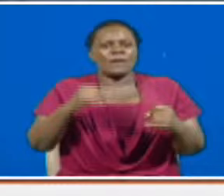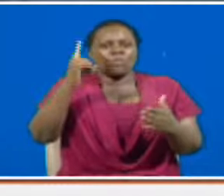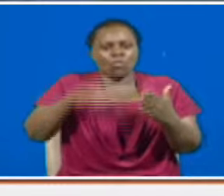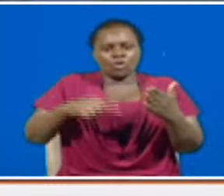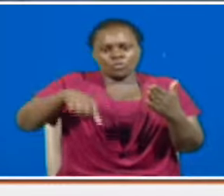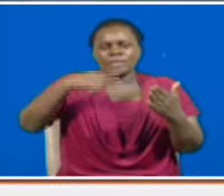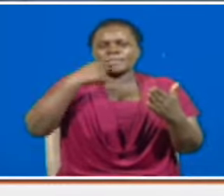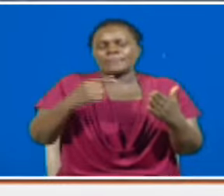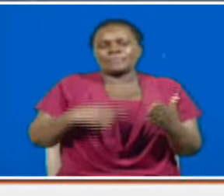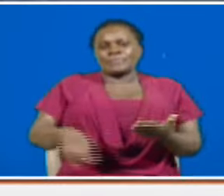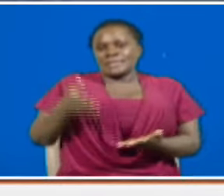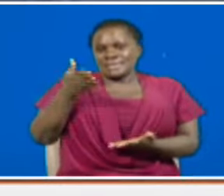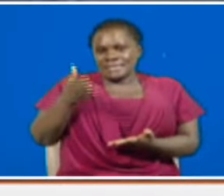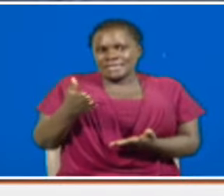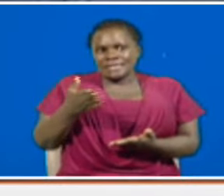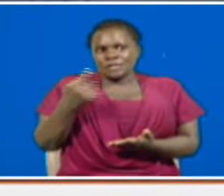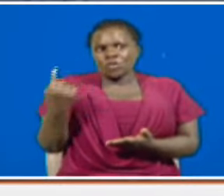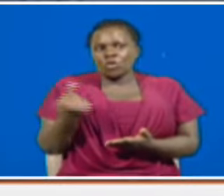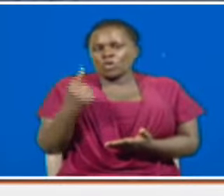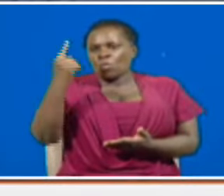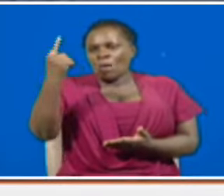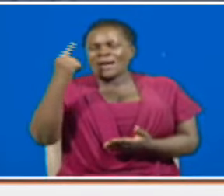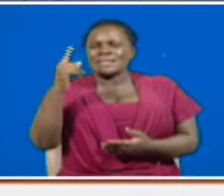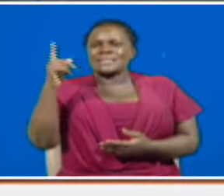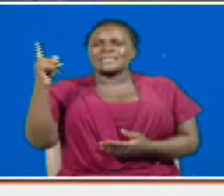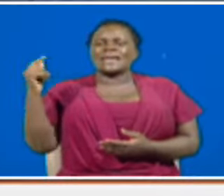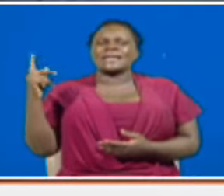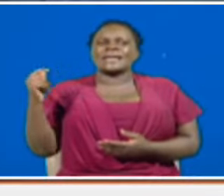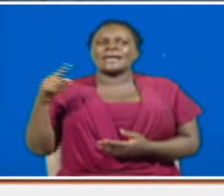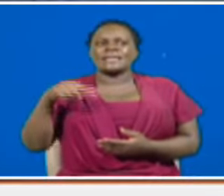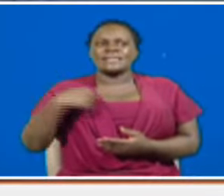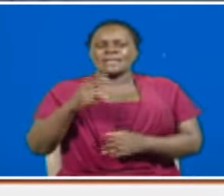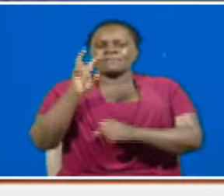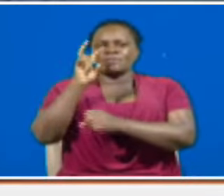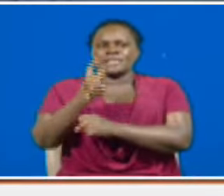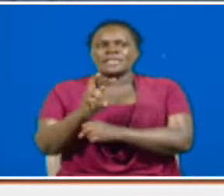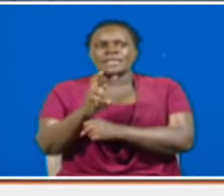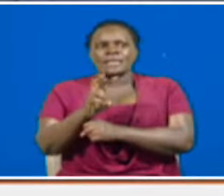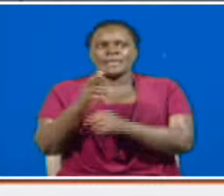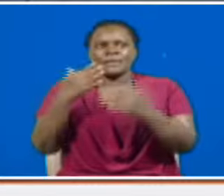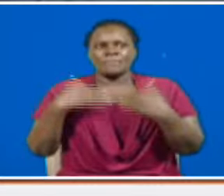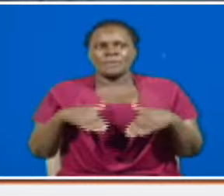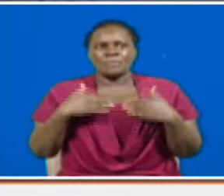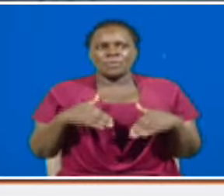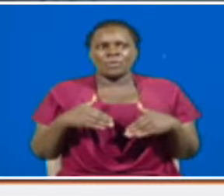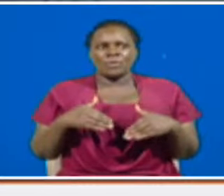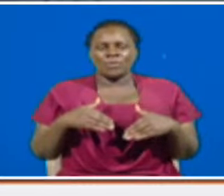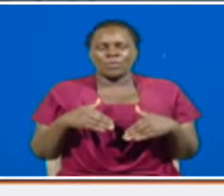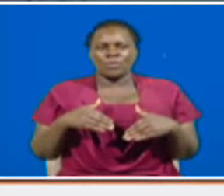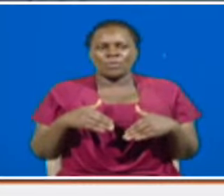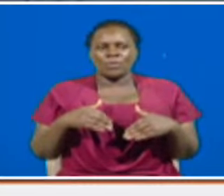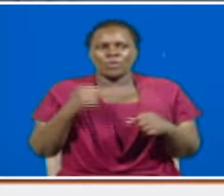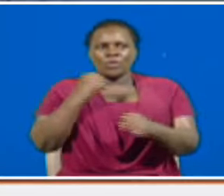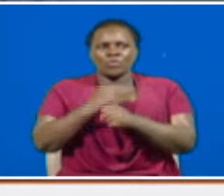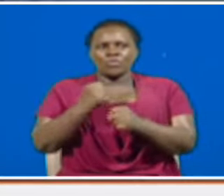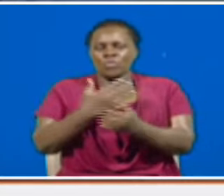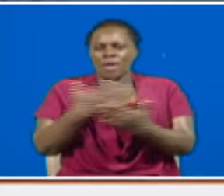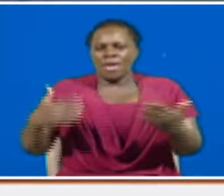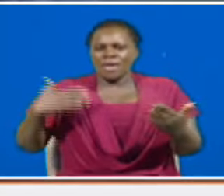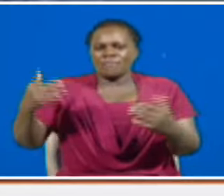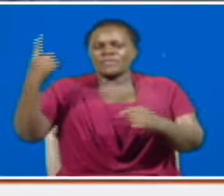about. Tell me, this is just a one tender that we normally see these people running and doing every